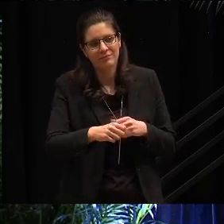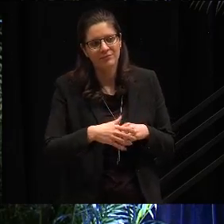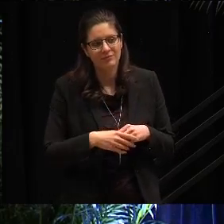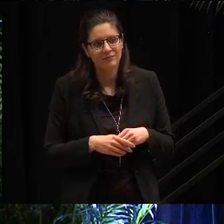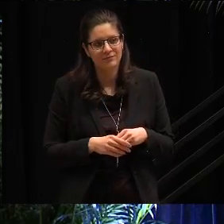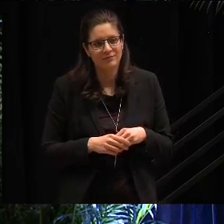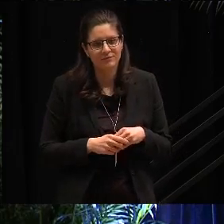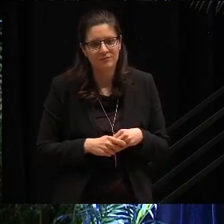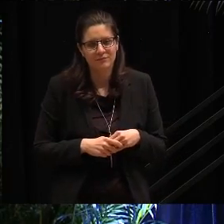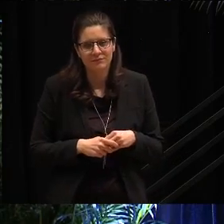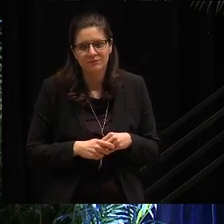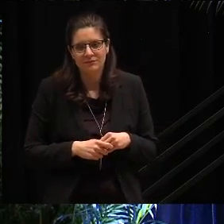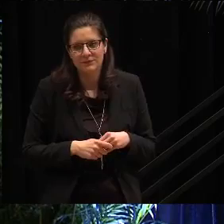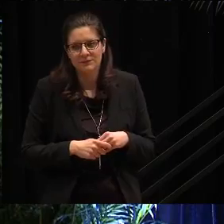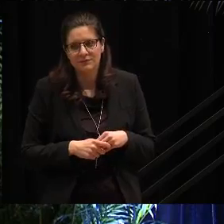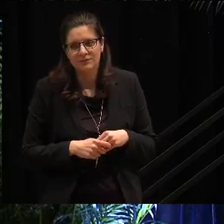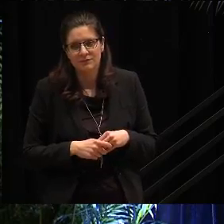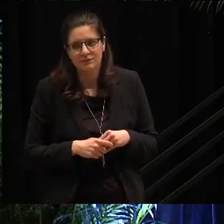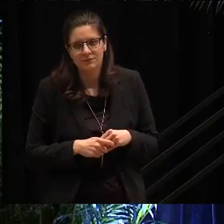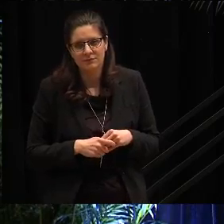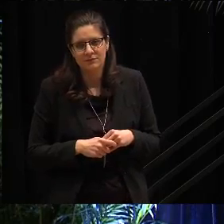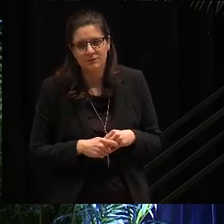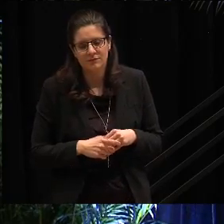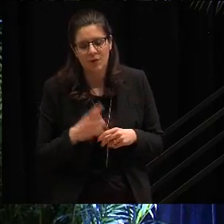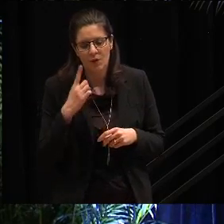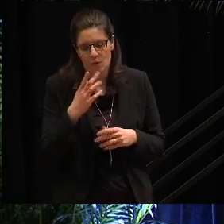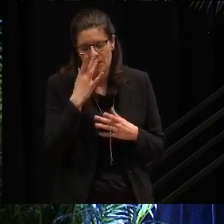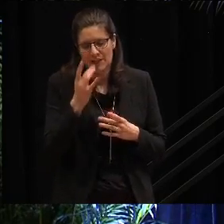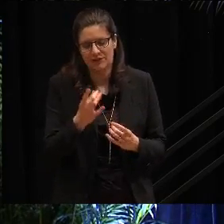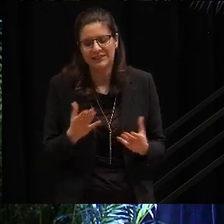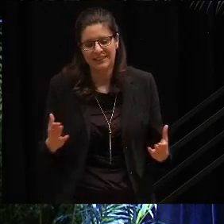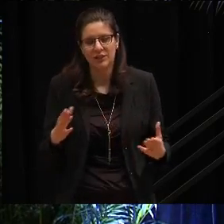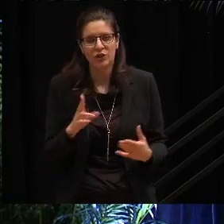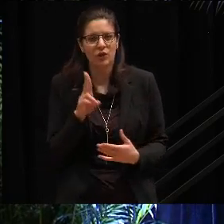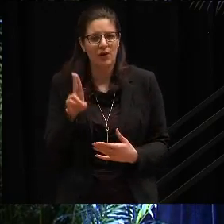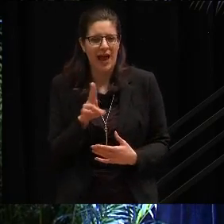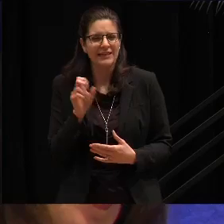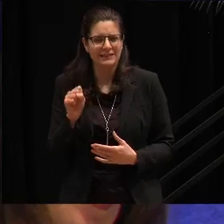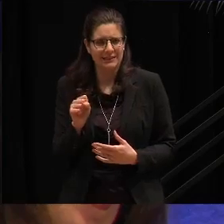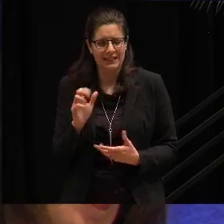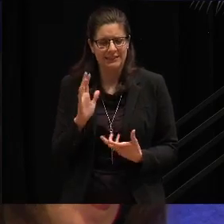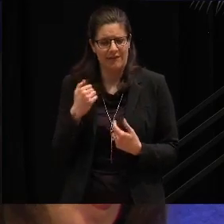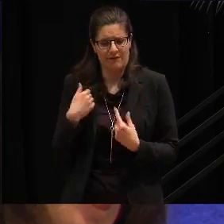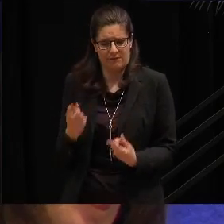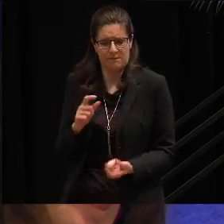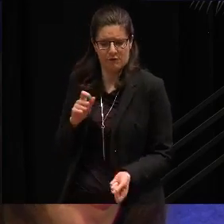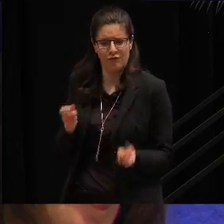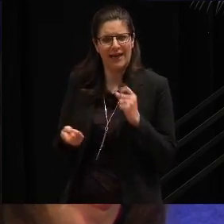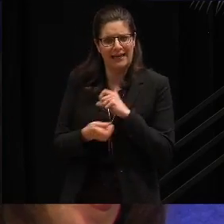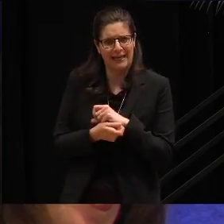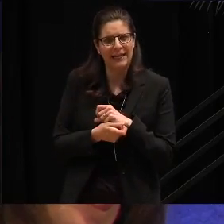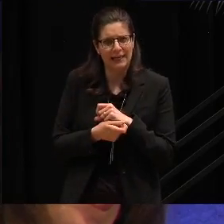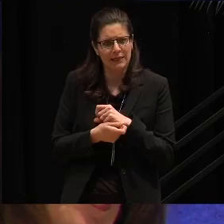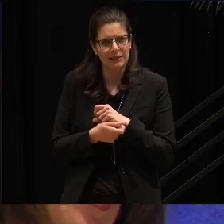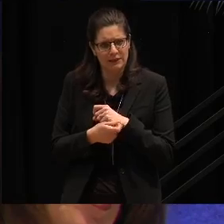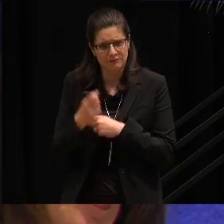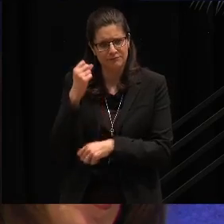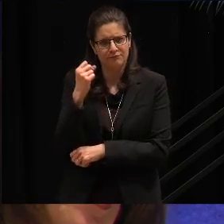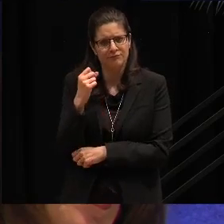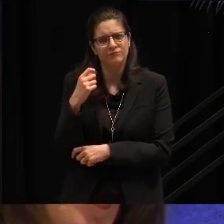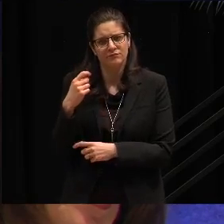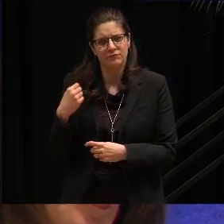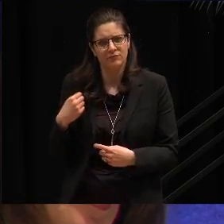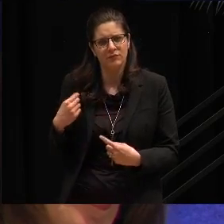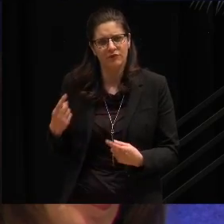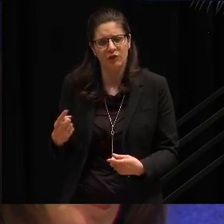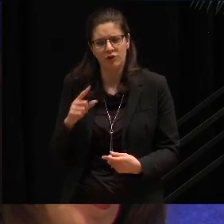the interesting things we're seeing is that the United States has had a reckoning in terms of its position in the world probably for